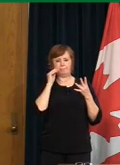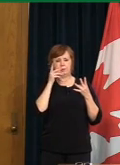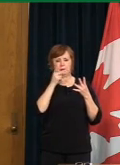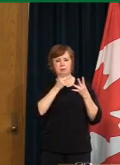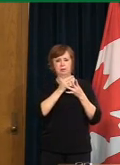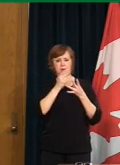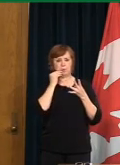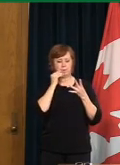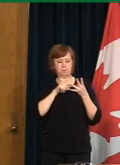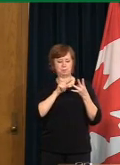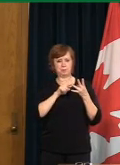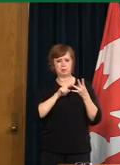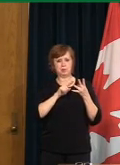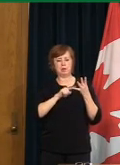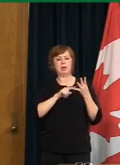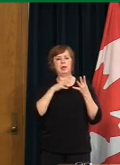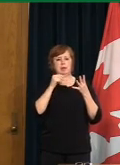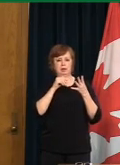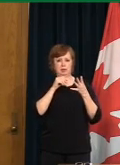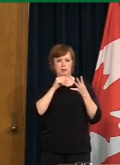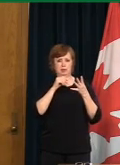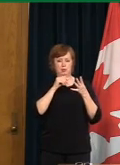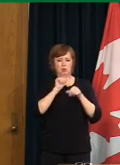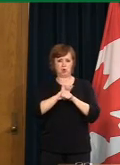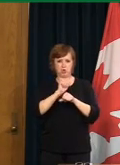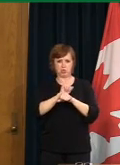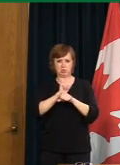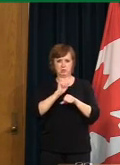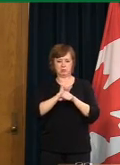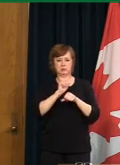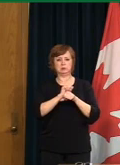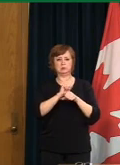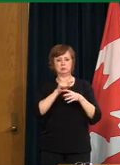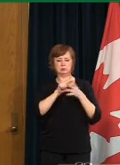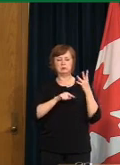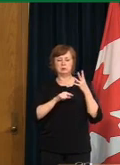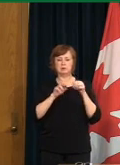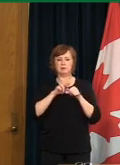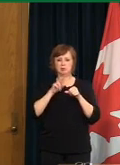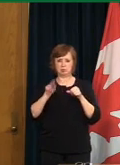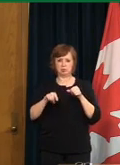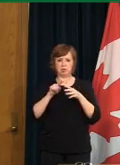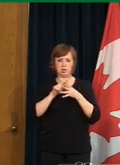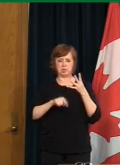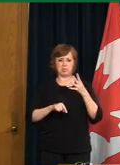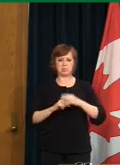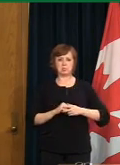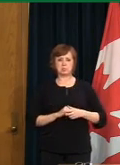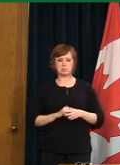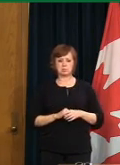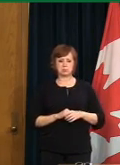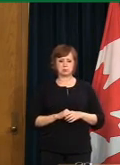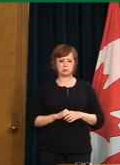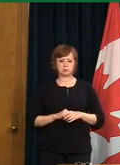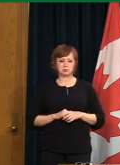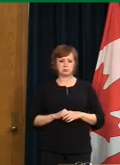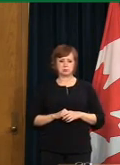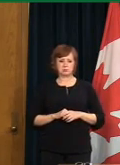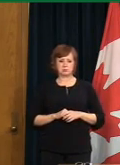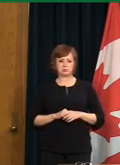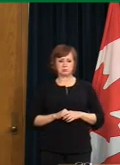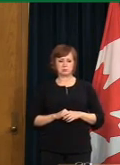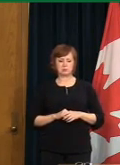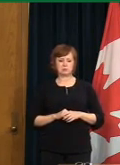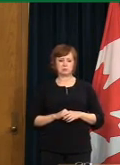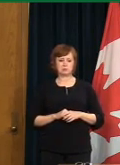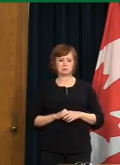been cases and outbreaks in workplaces. So those have been the primarily the settings in which these numbers, these